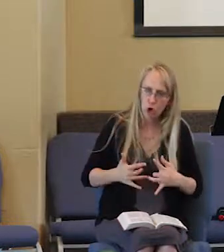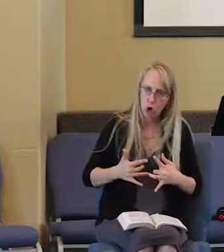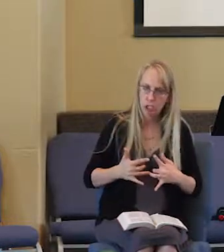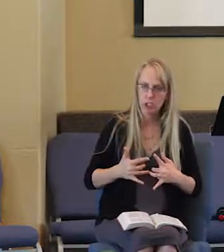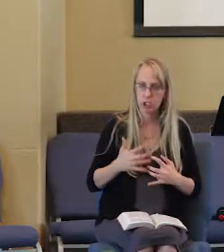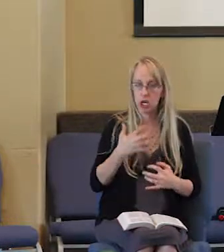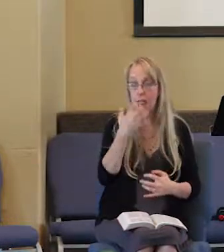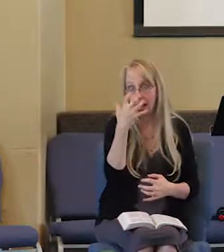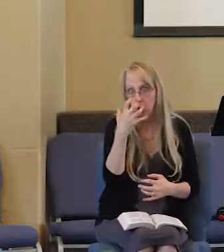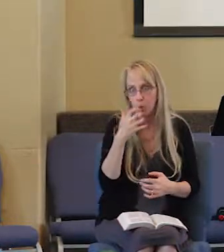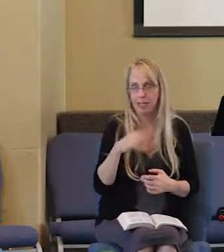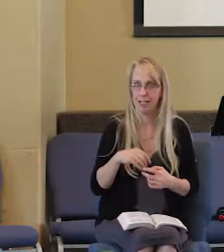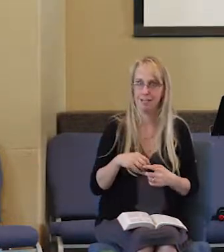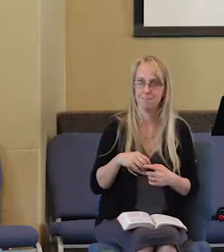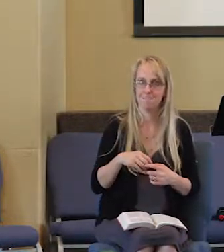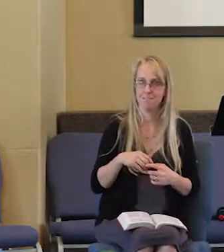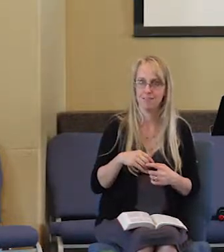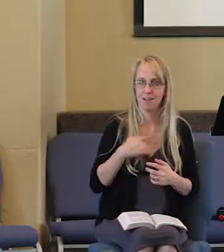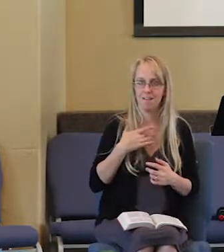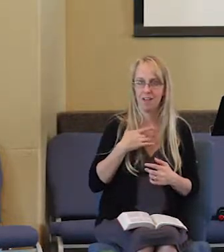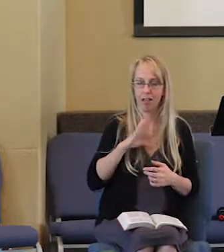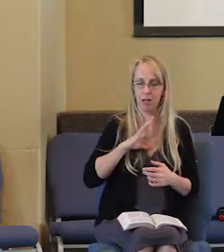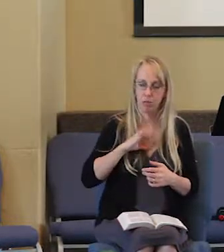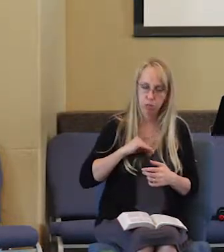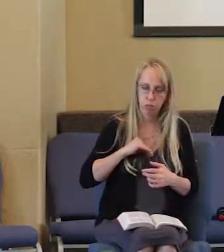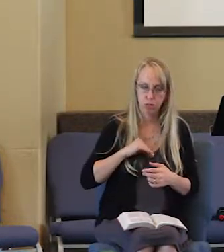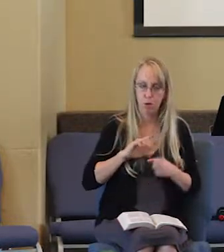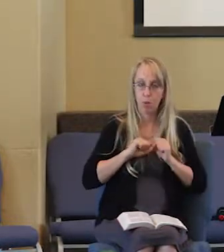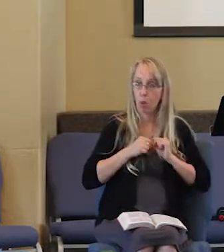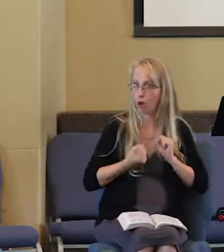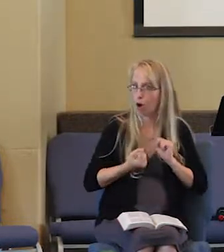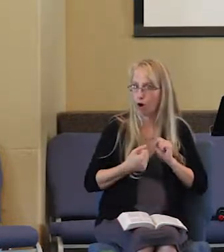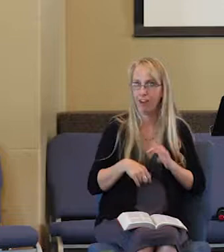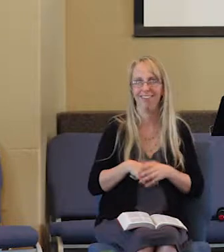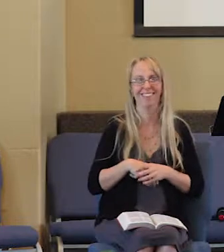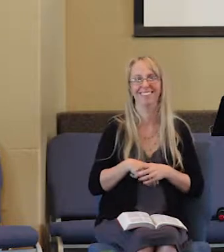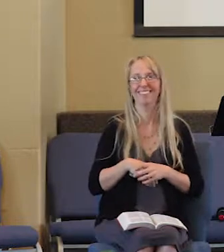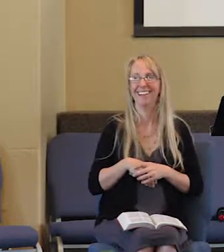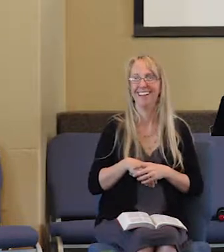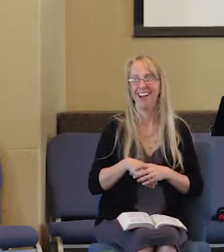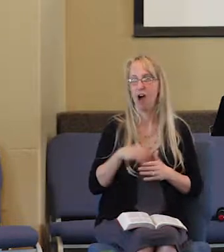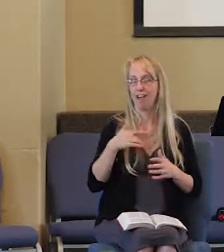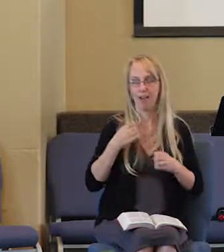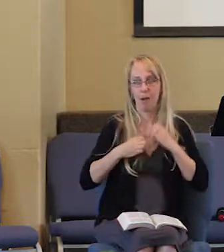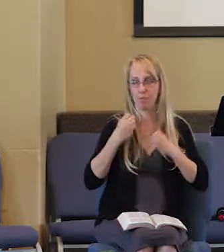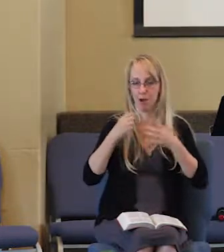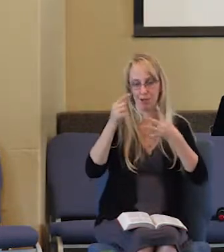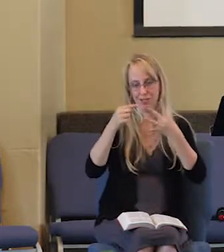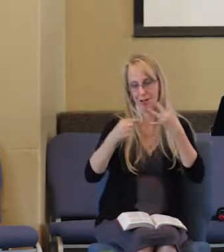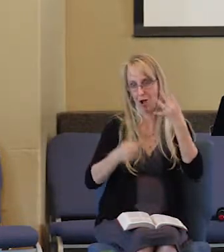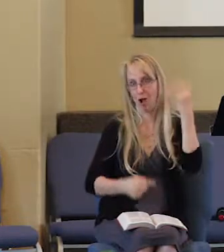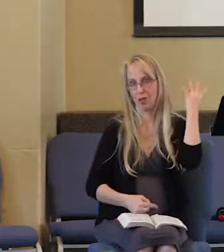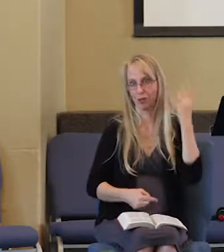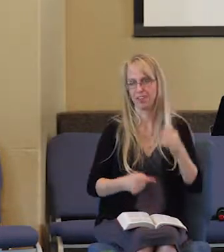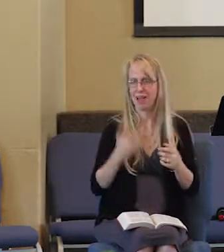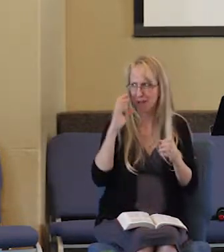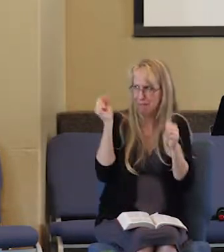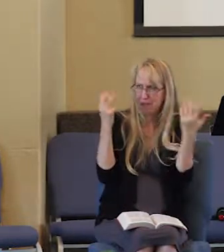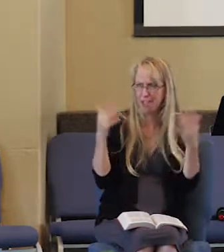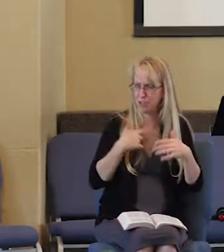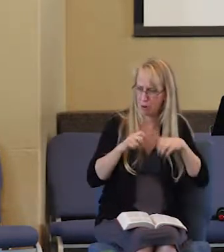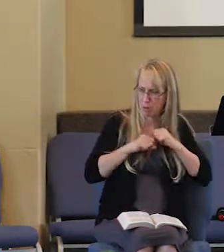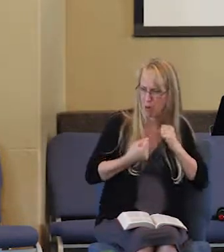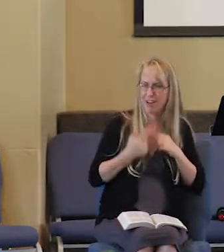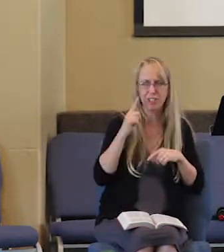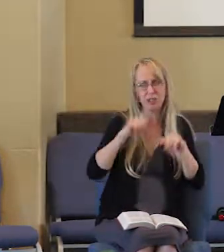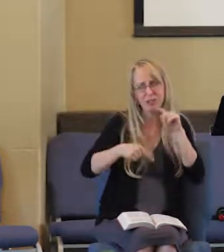discouraged, angry, downtrodden, brokenhearted. And we can imagine why she'd be brokenhearted. I